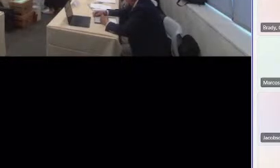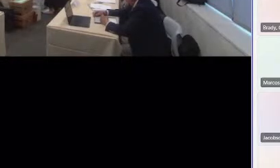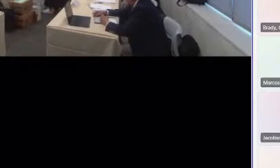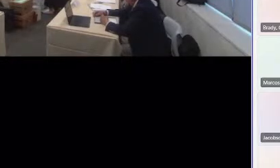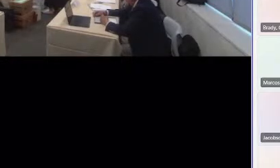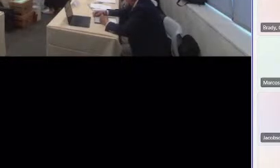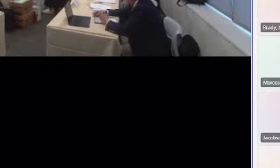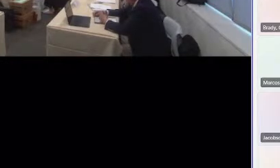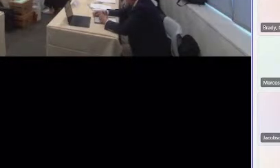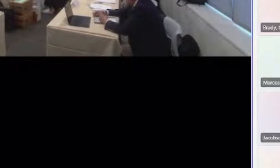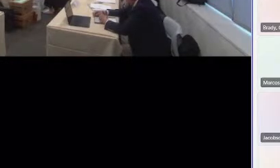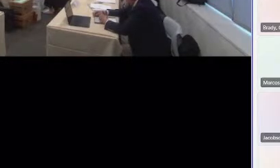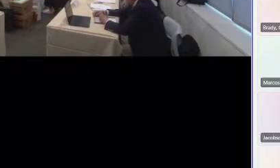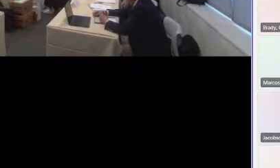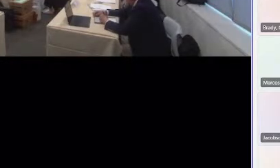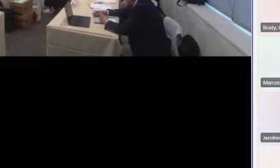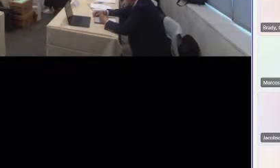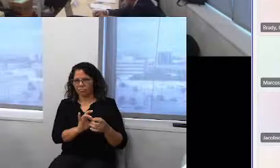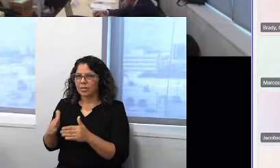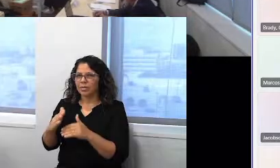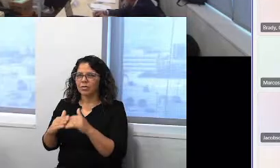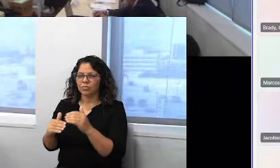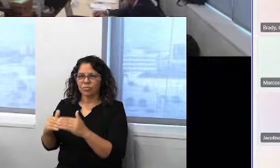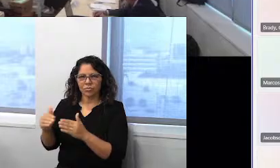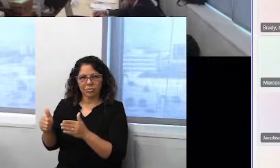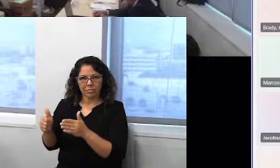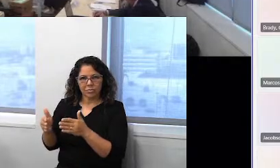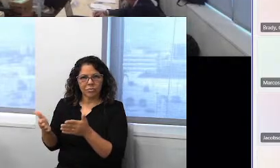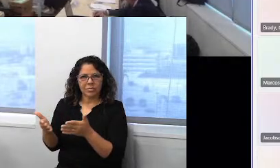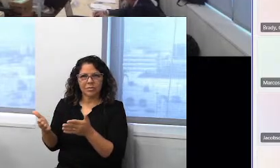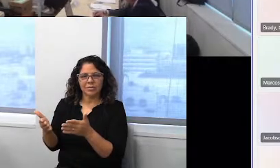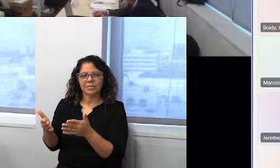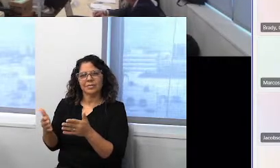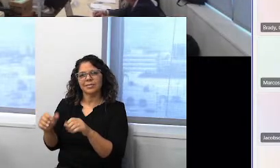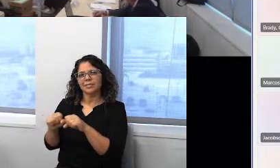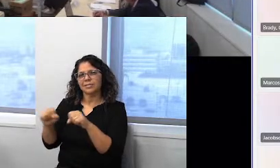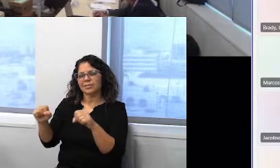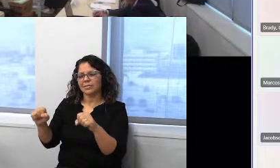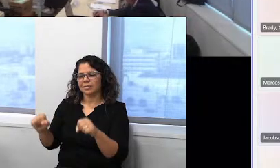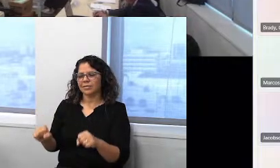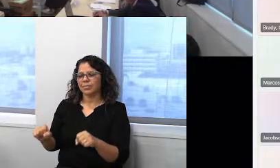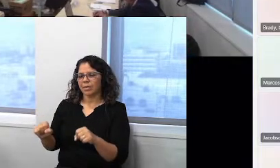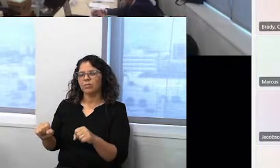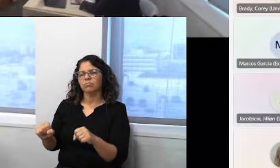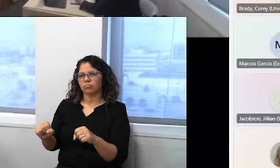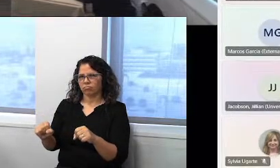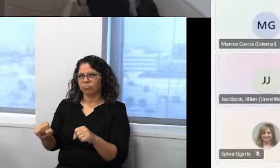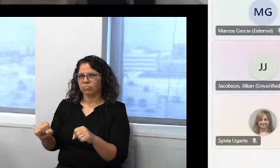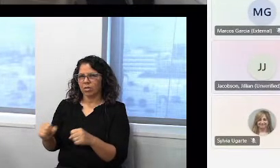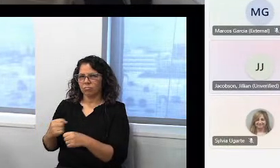and building out the system to integrate renewable generation into the system.